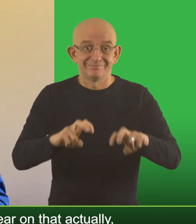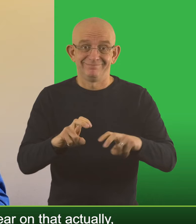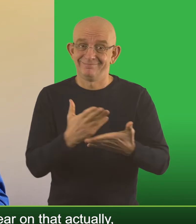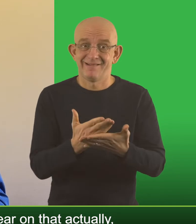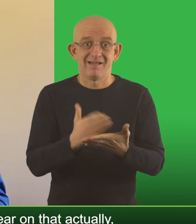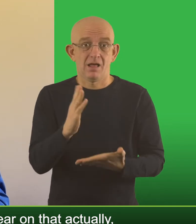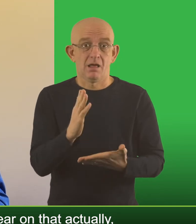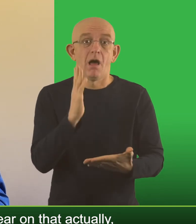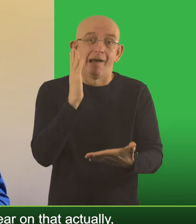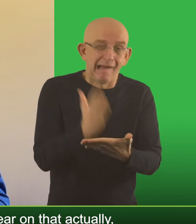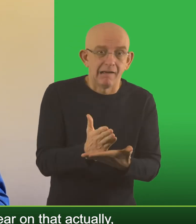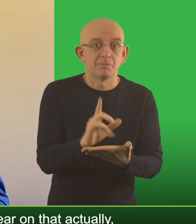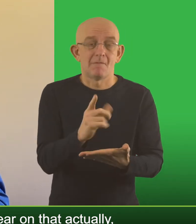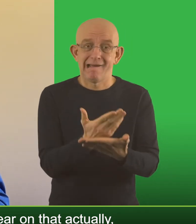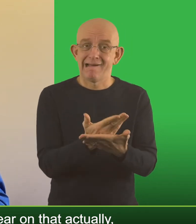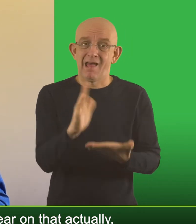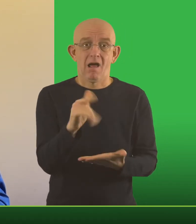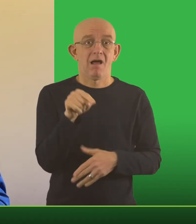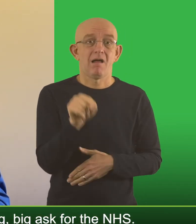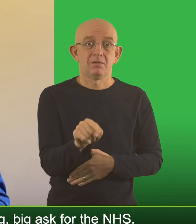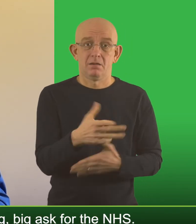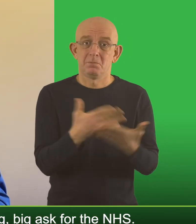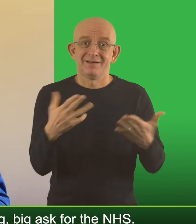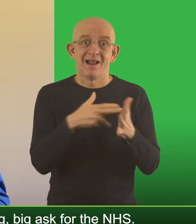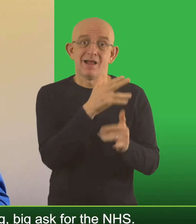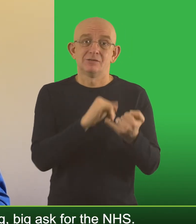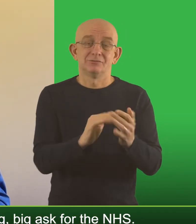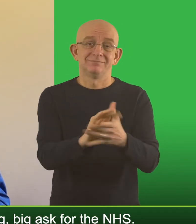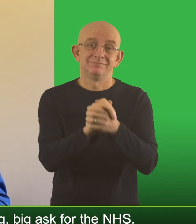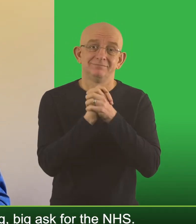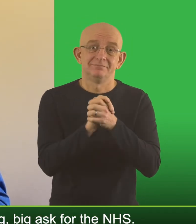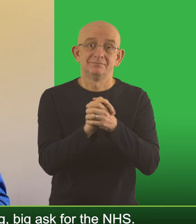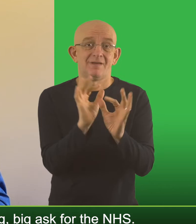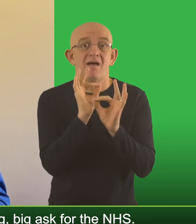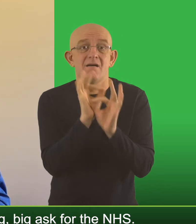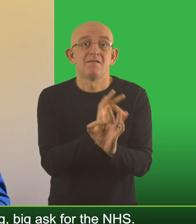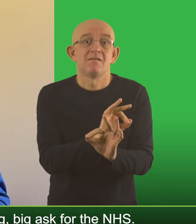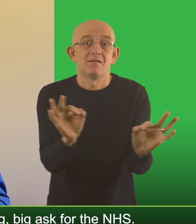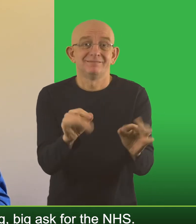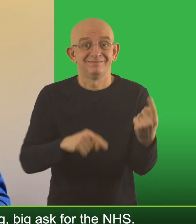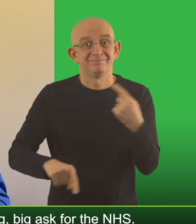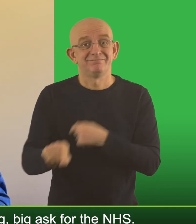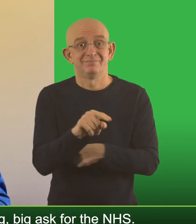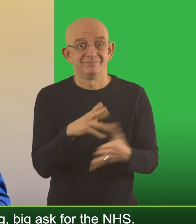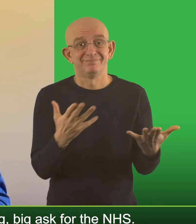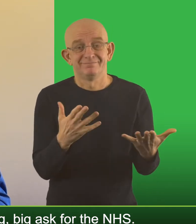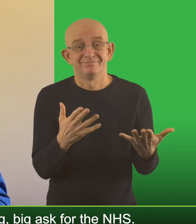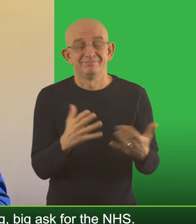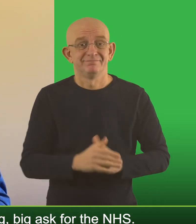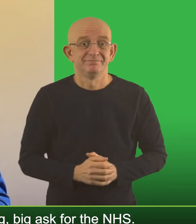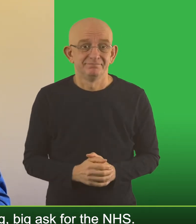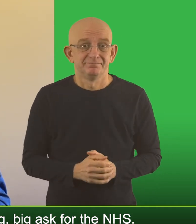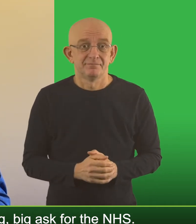pretty clear on that, actually. Not definitive yet, but pretty clear. So that is a big ask for the NHS, a